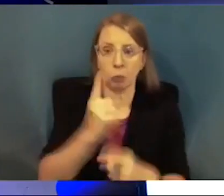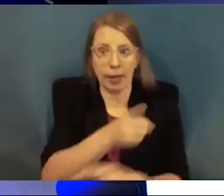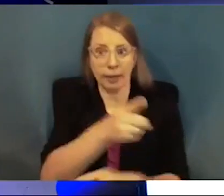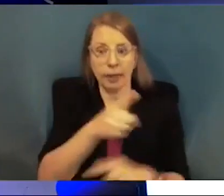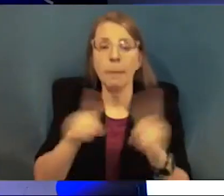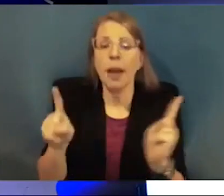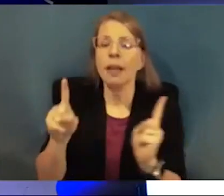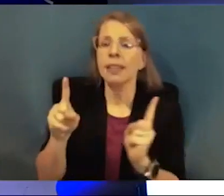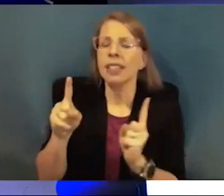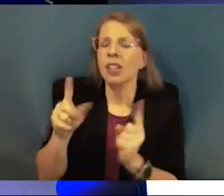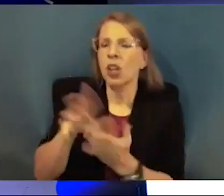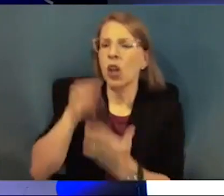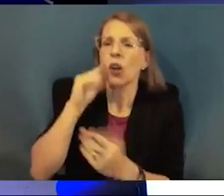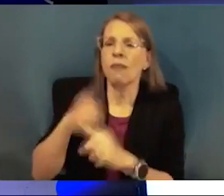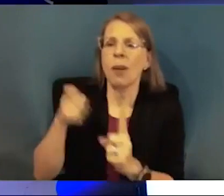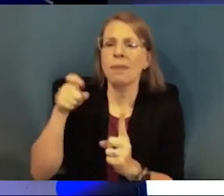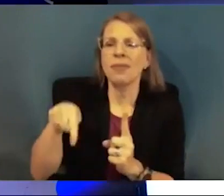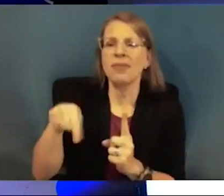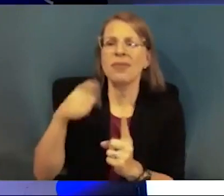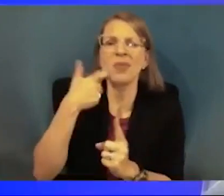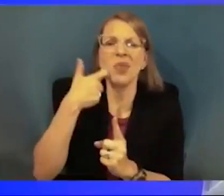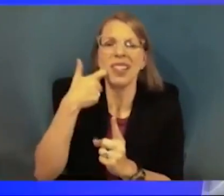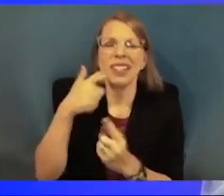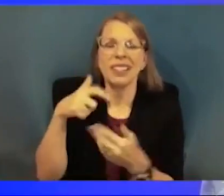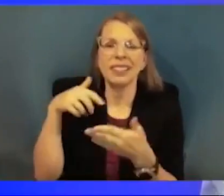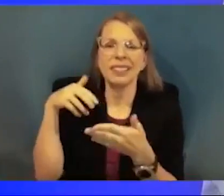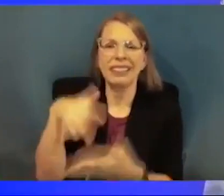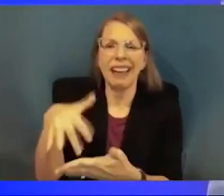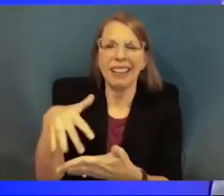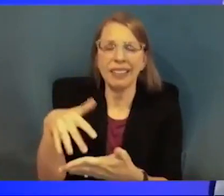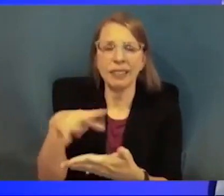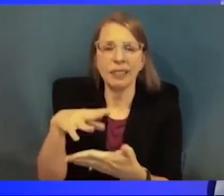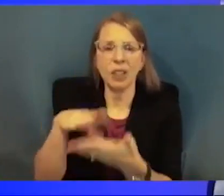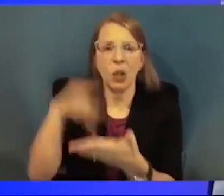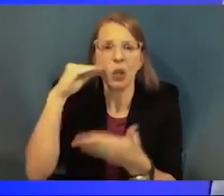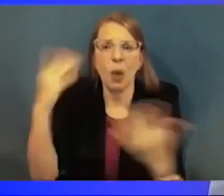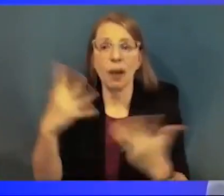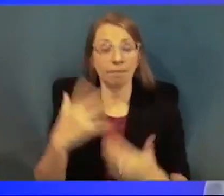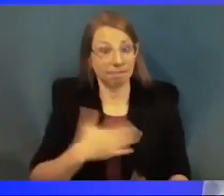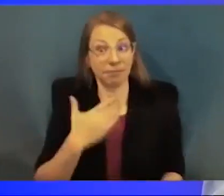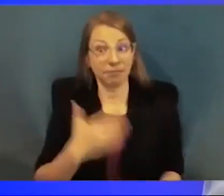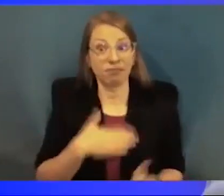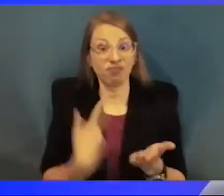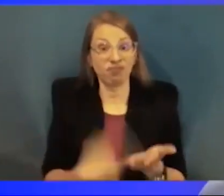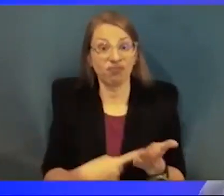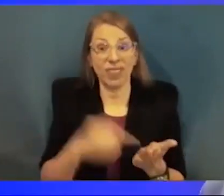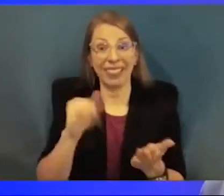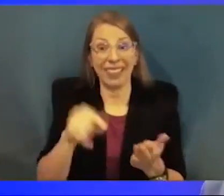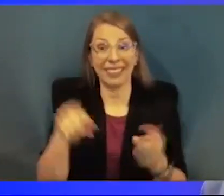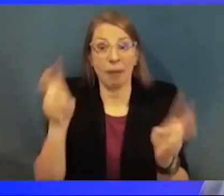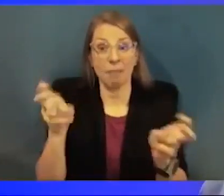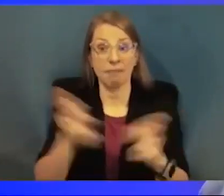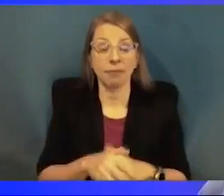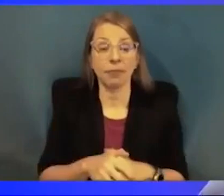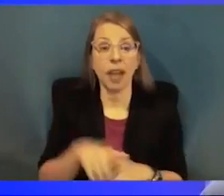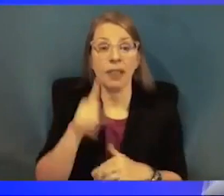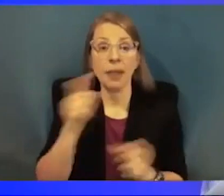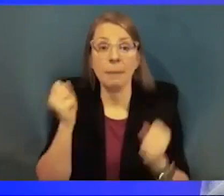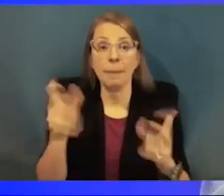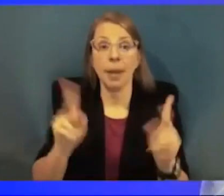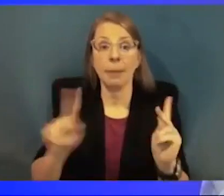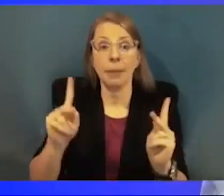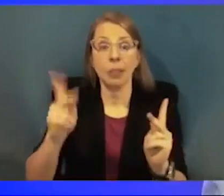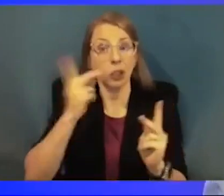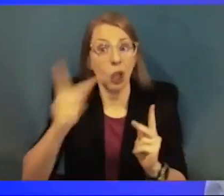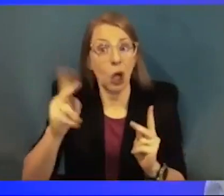information and some of these recent studies that we've been talking about? Yeah, I'm glad we're talking about this. It's I think a lot of people probably saw in the news last night